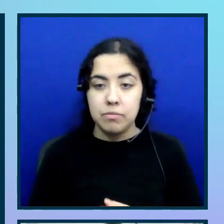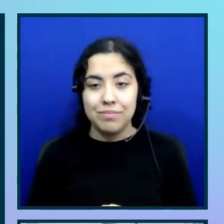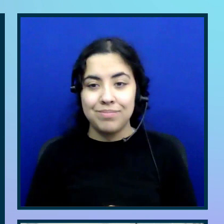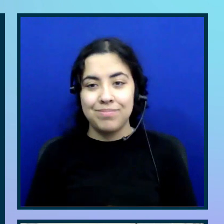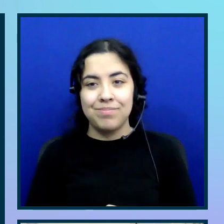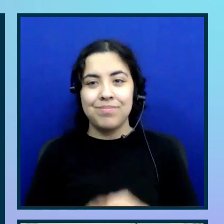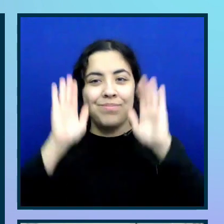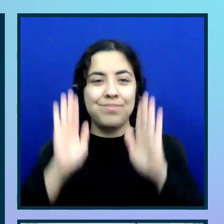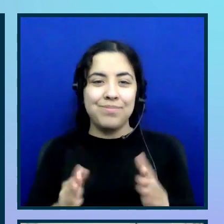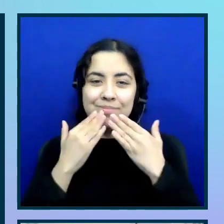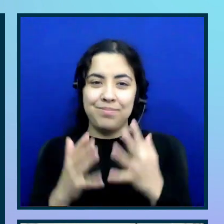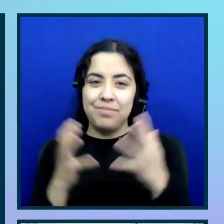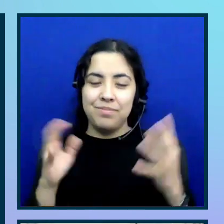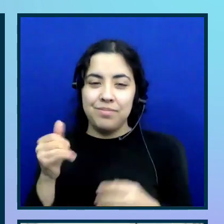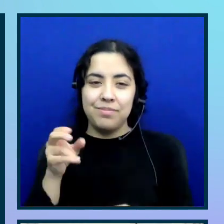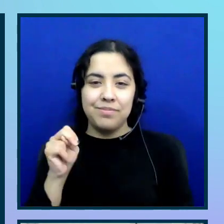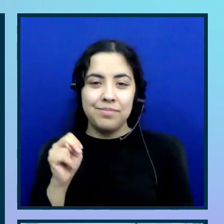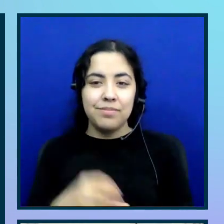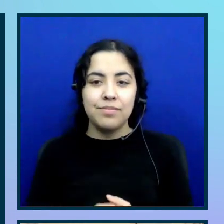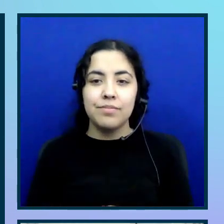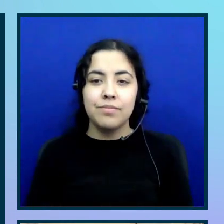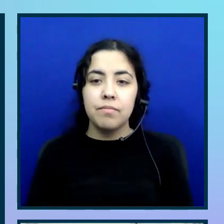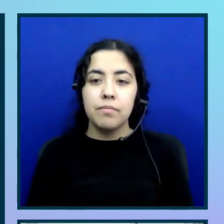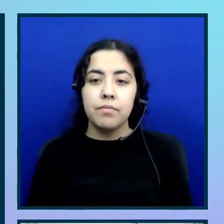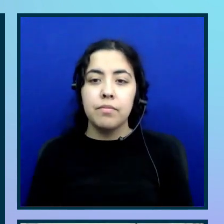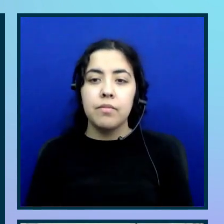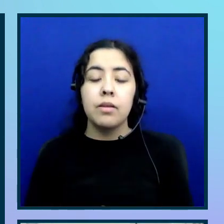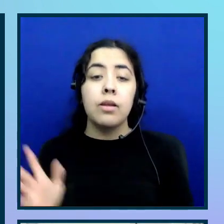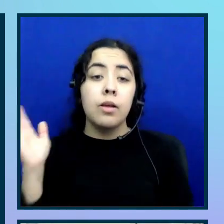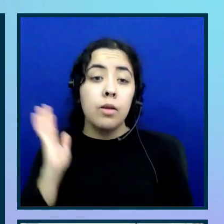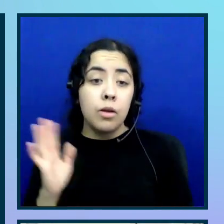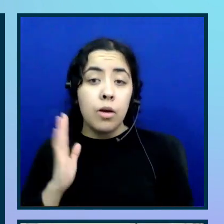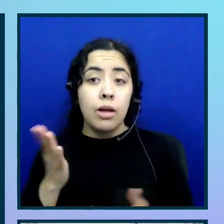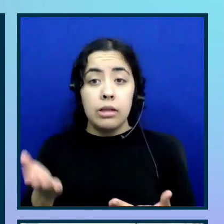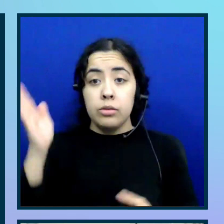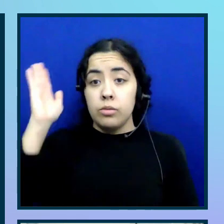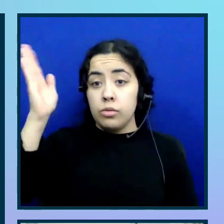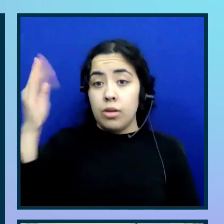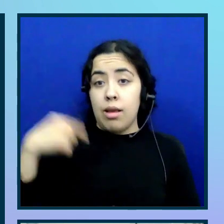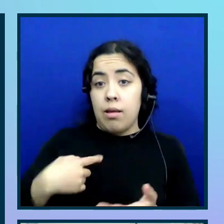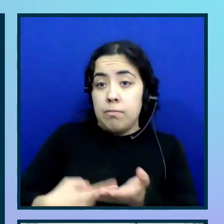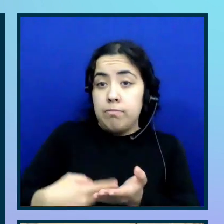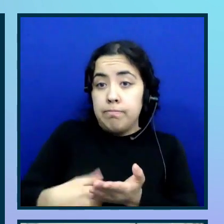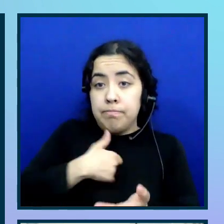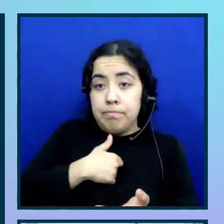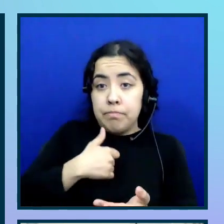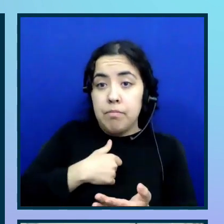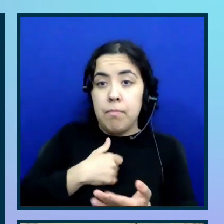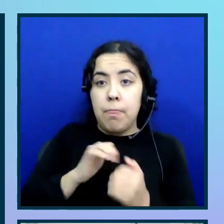Awesome. Thanks so much, Jason. So a little bit earlier in this talk, I talked about how